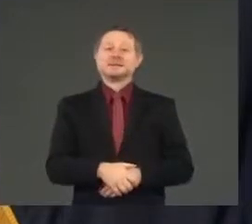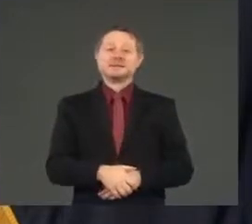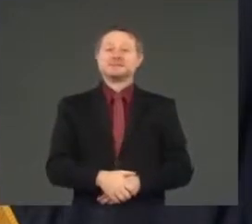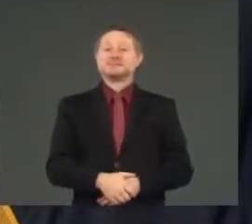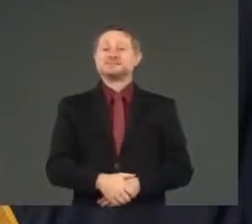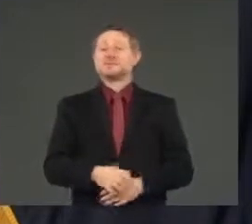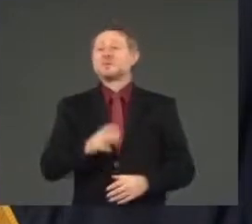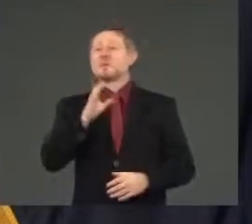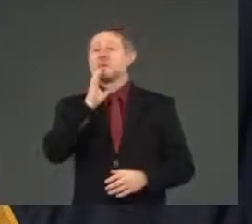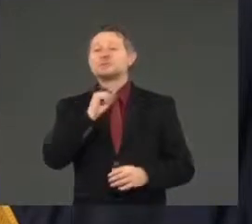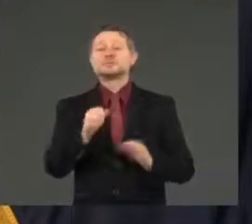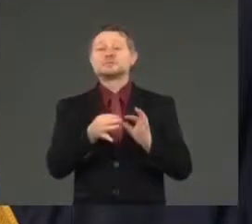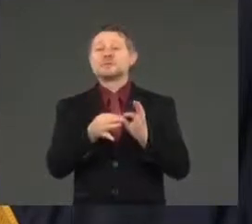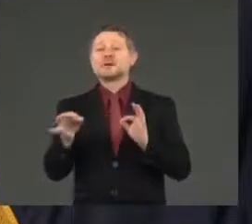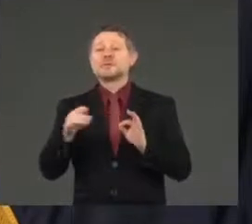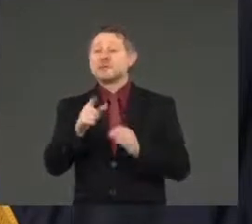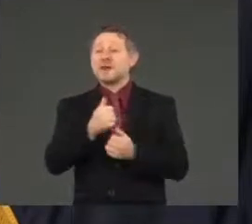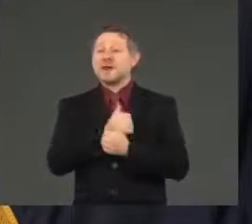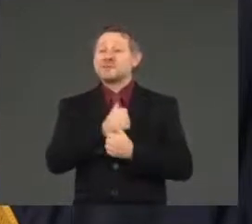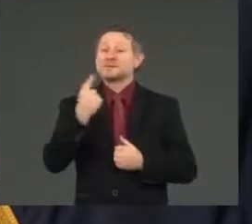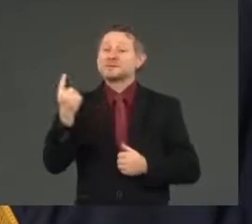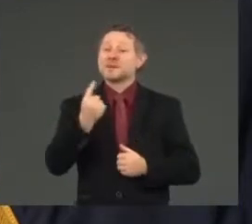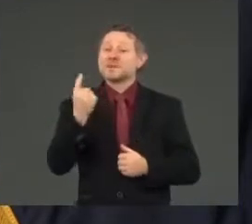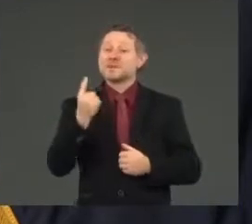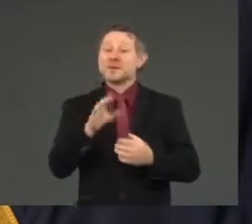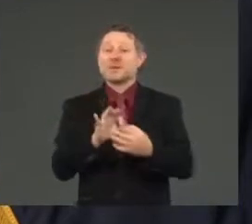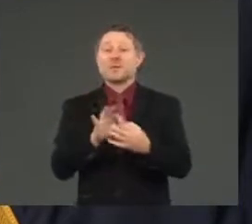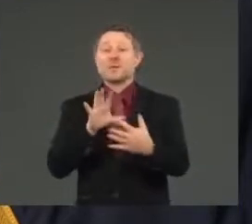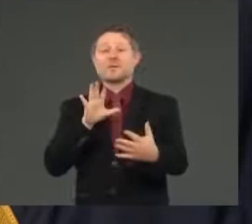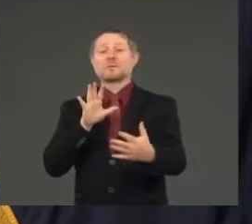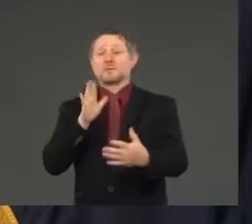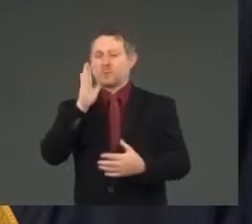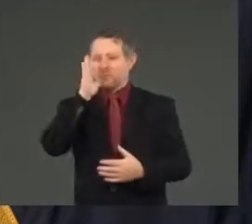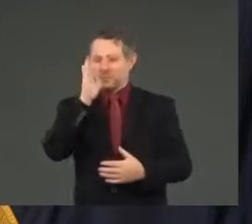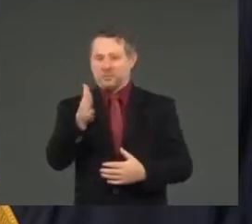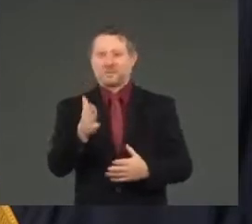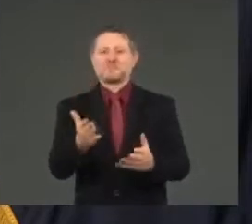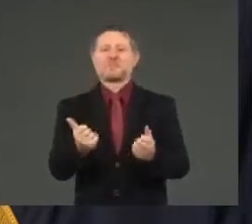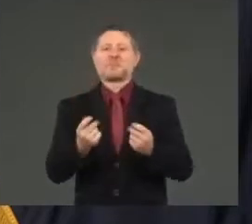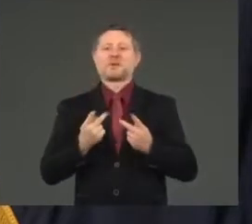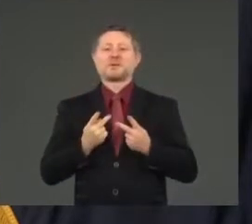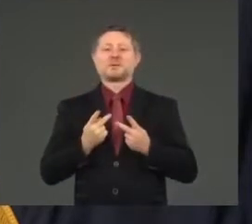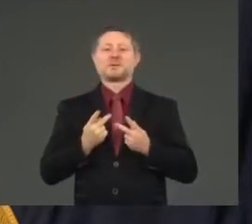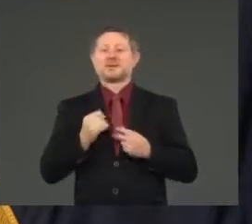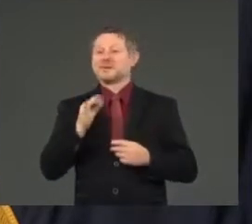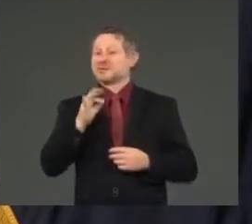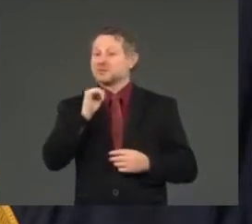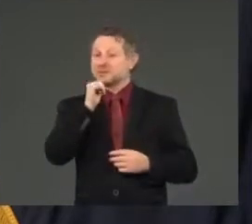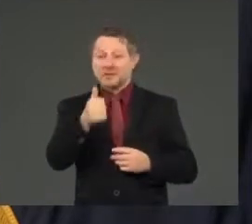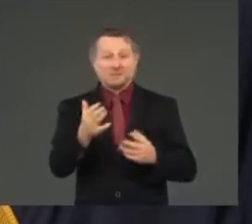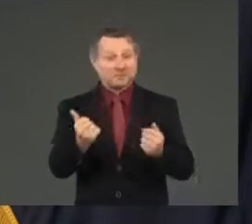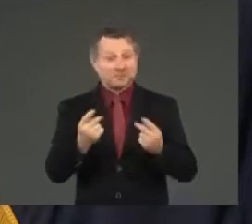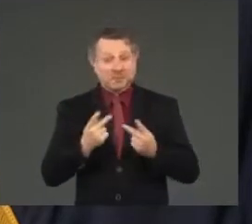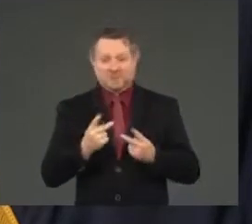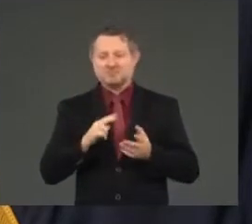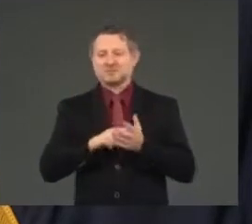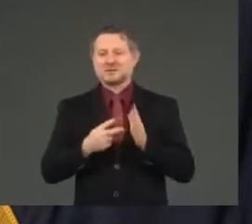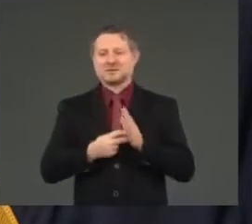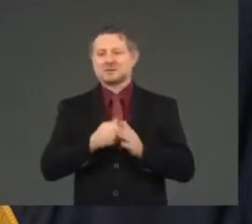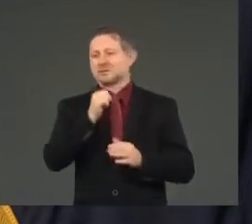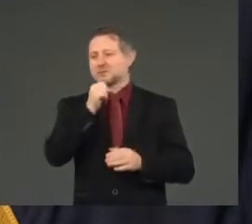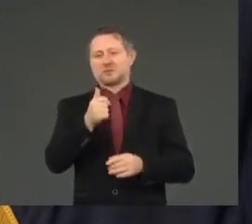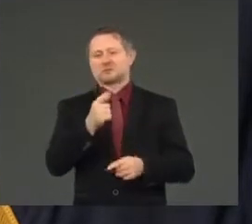you love something, let it go, and it will return to you, and if it doesn't return, then it was never meant to